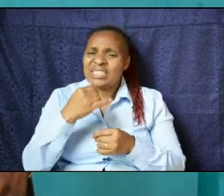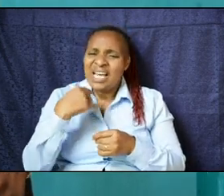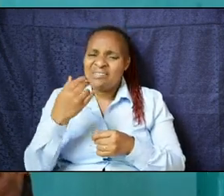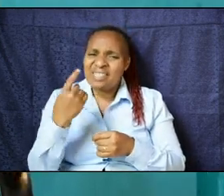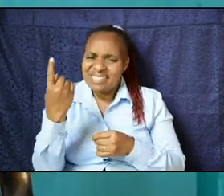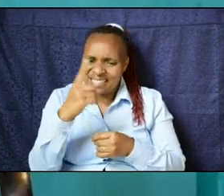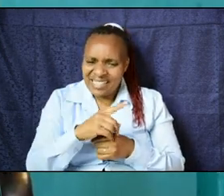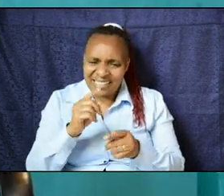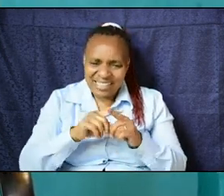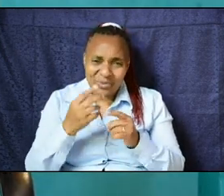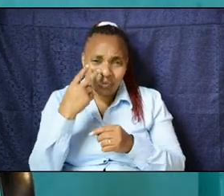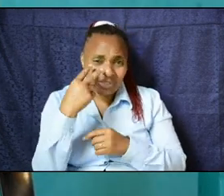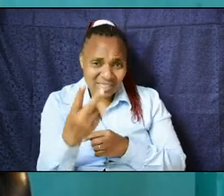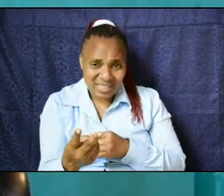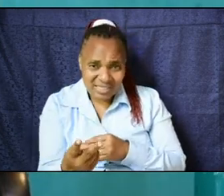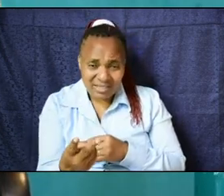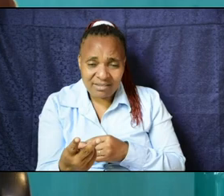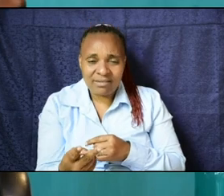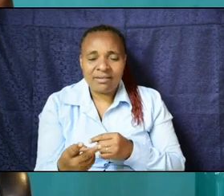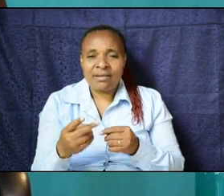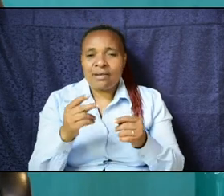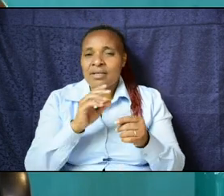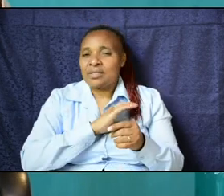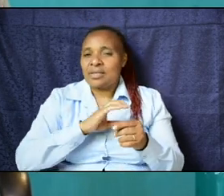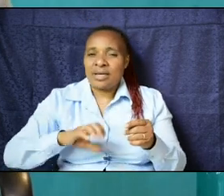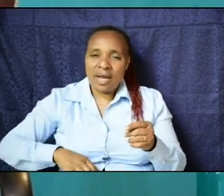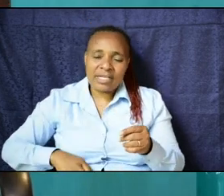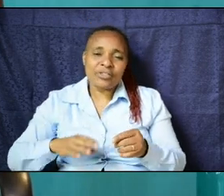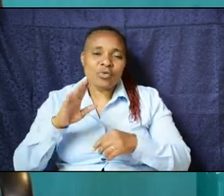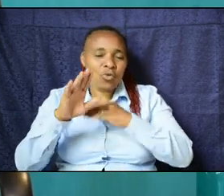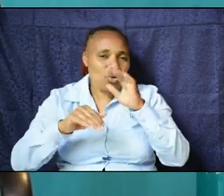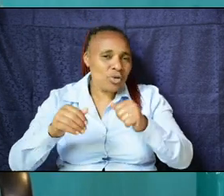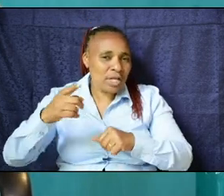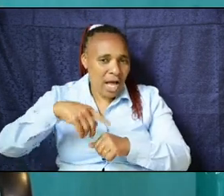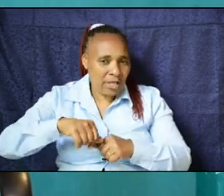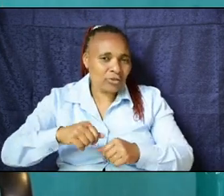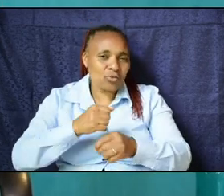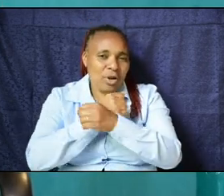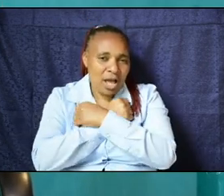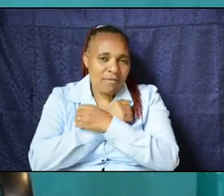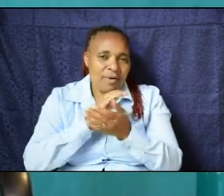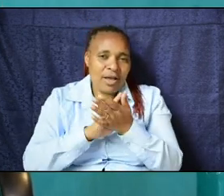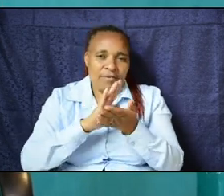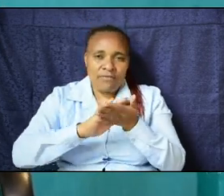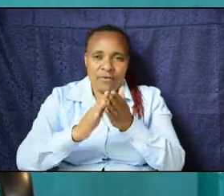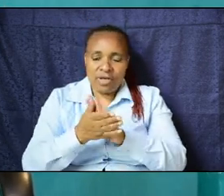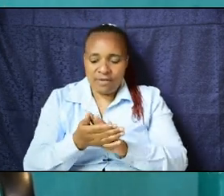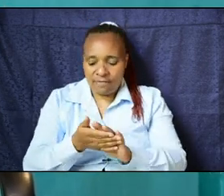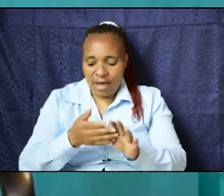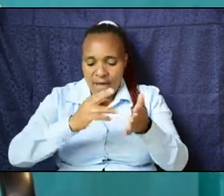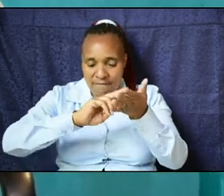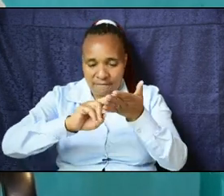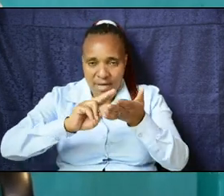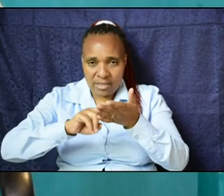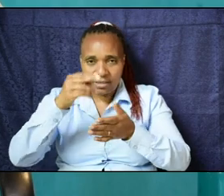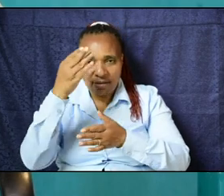them. But Christ calls for us to love and forgive. Okay? There's a verse that